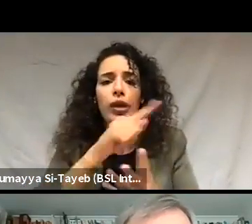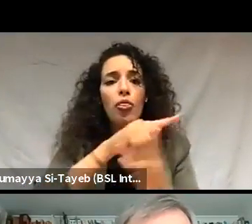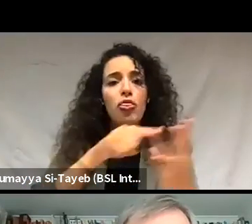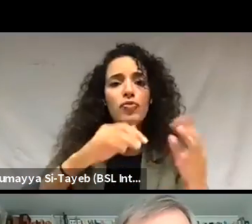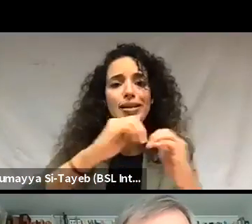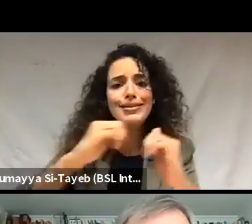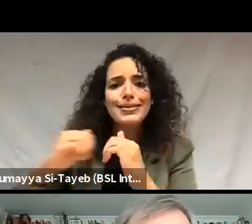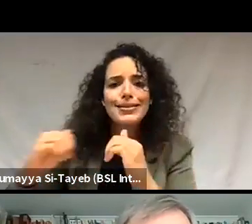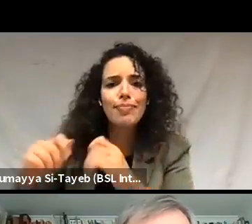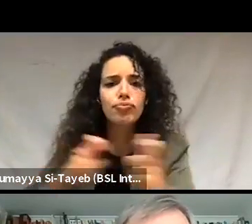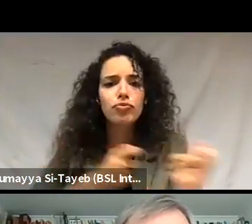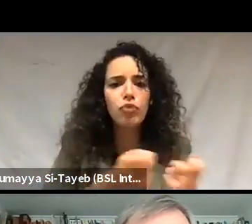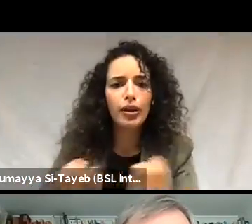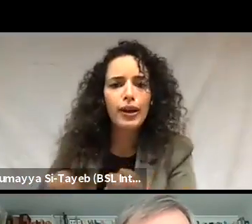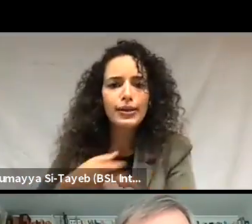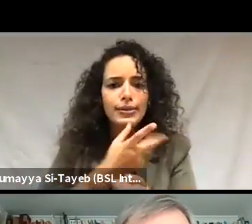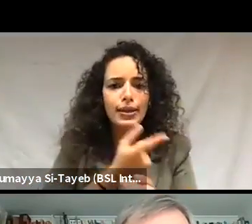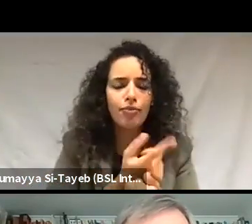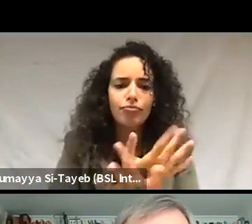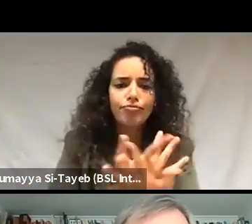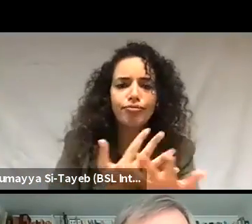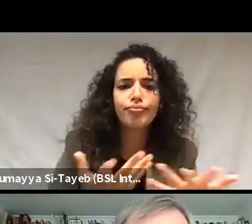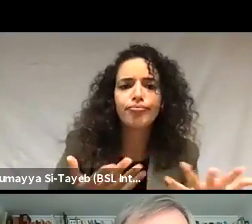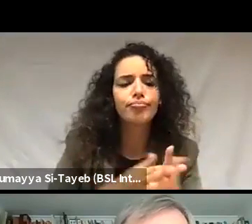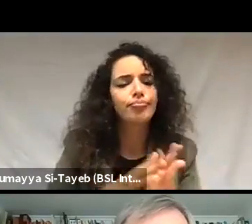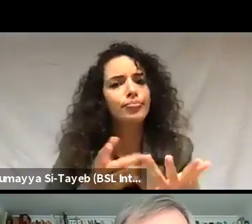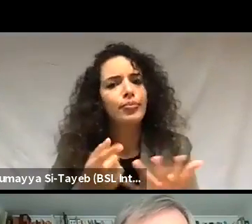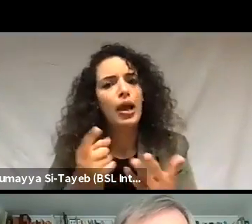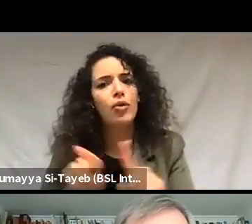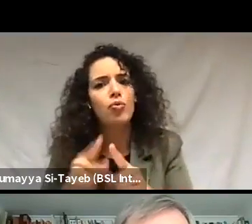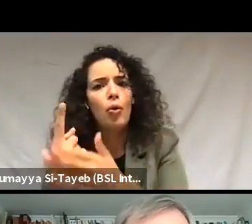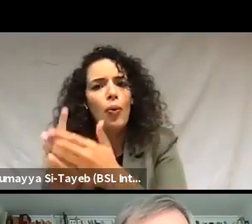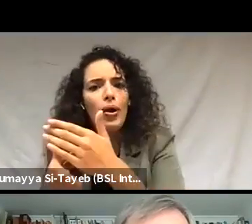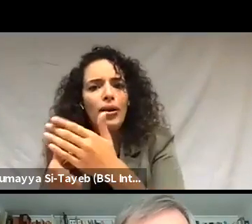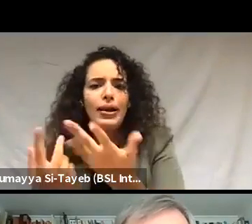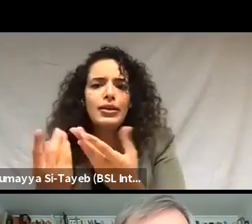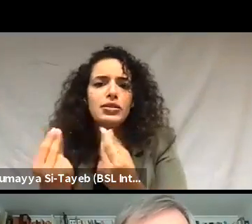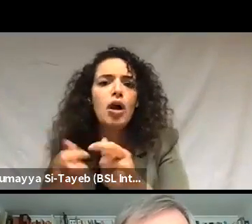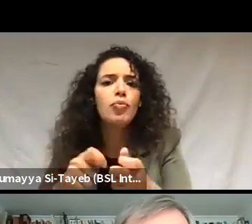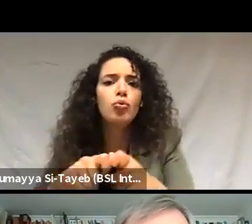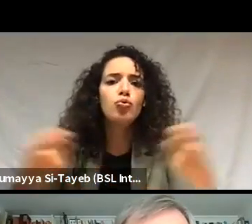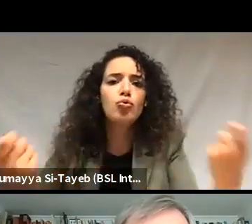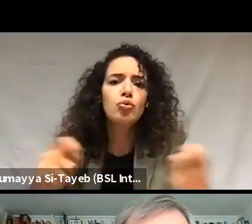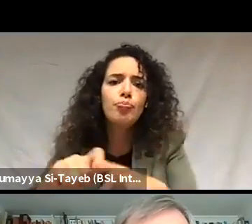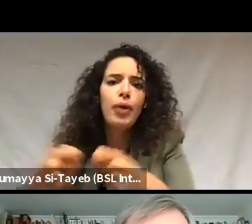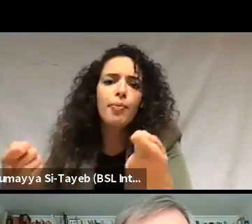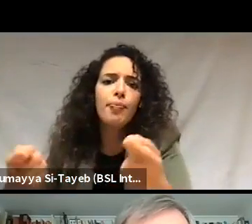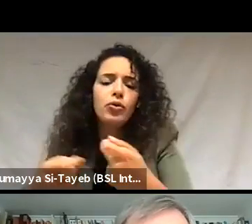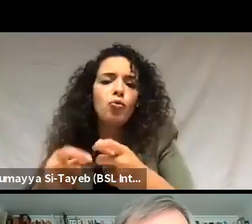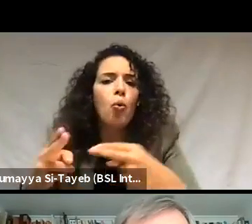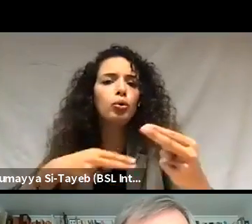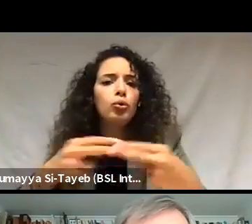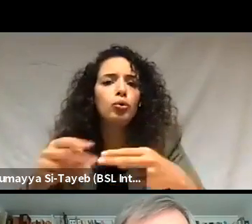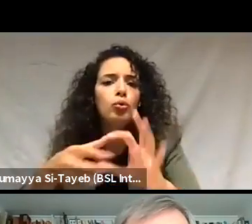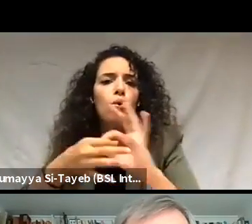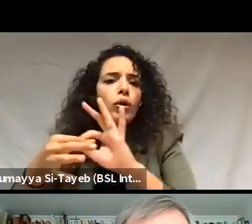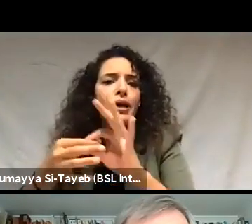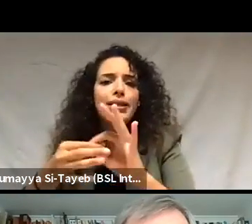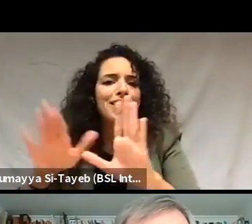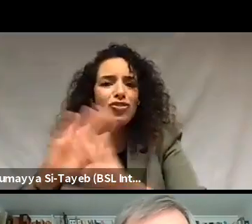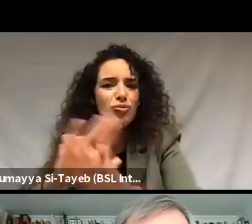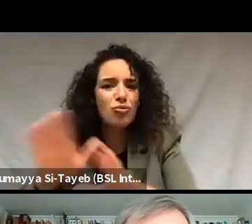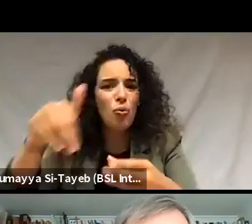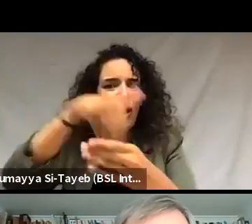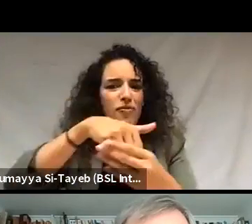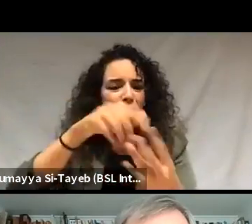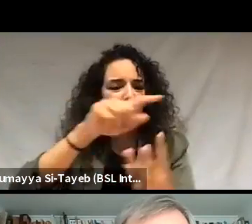and several outlets, including The Independent, aren't actually a part of either of those. So although most of